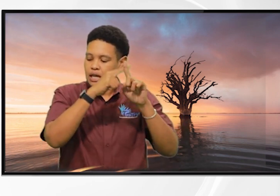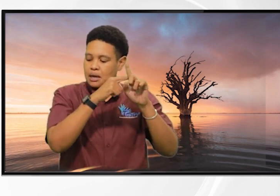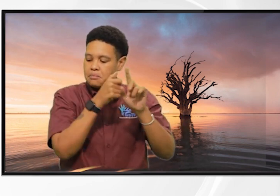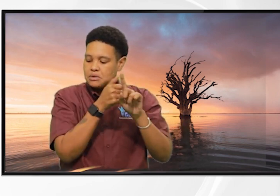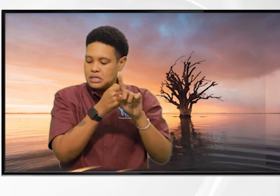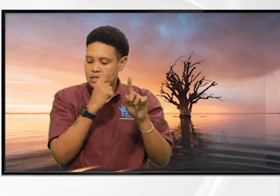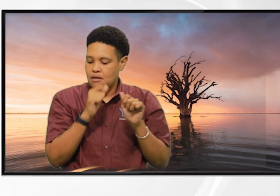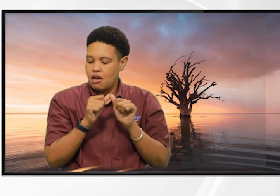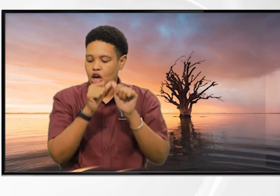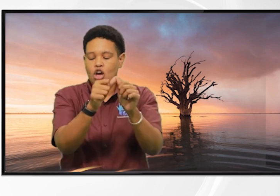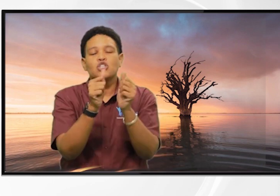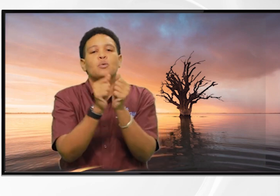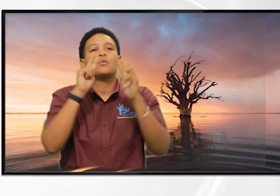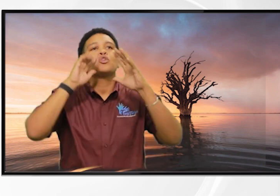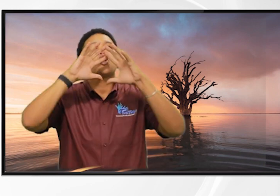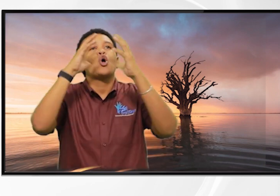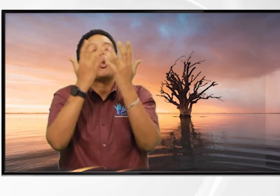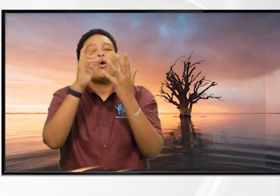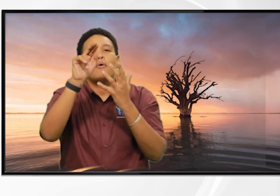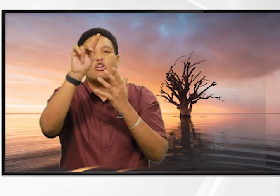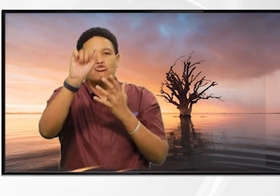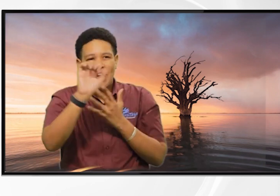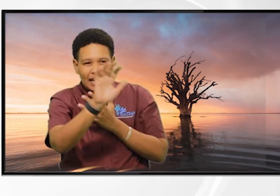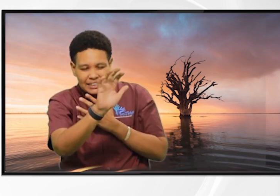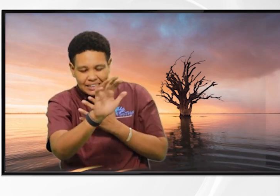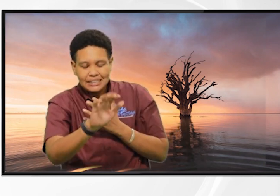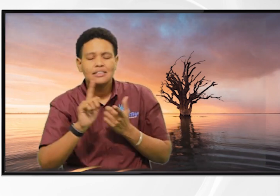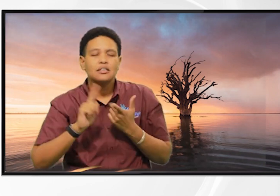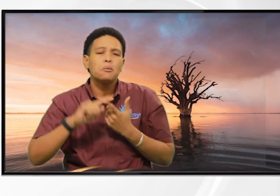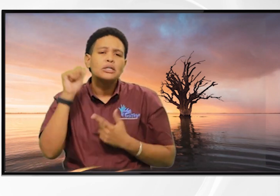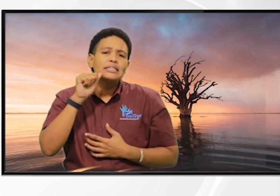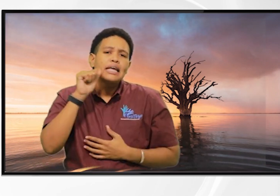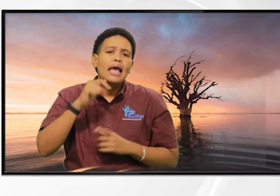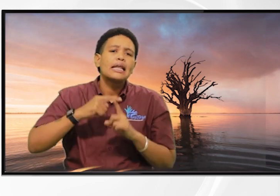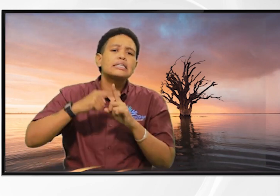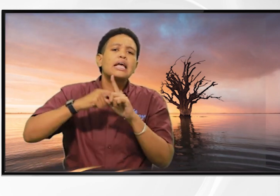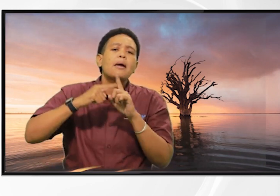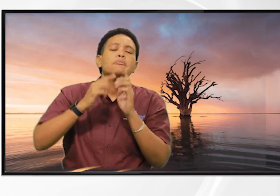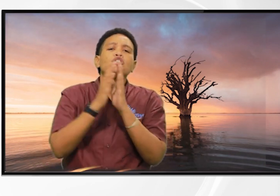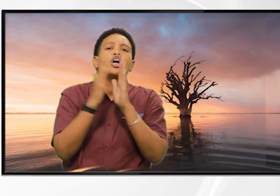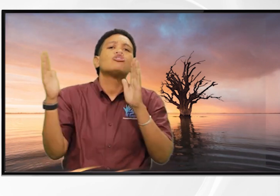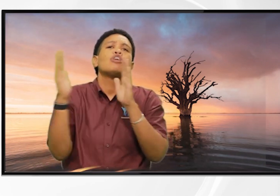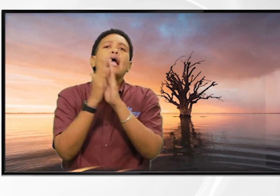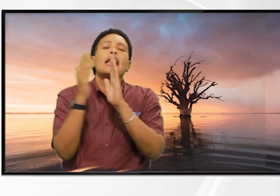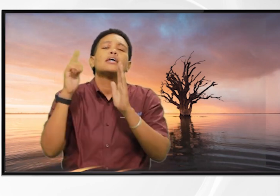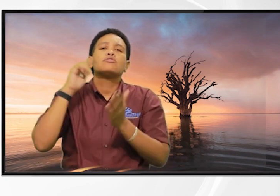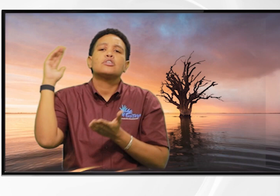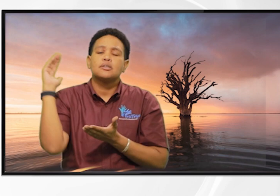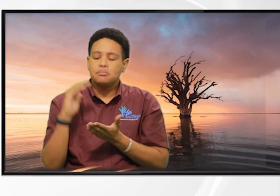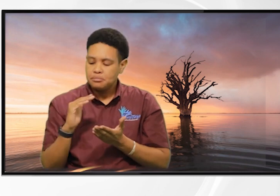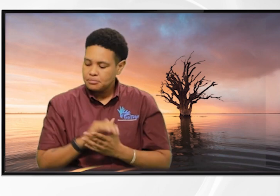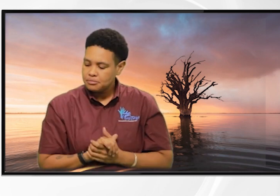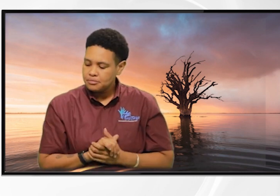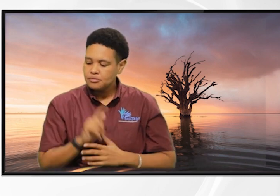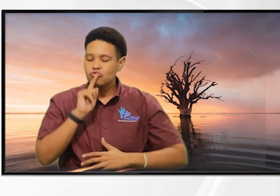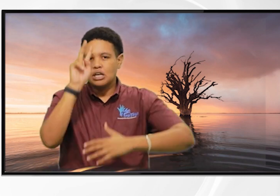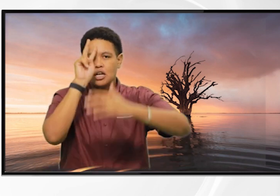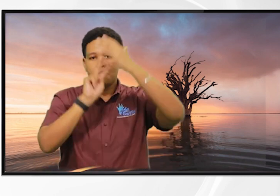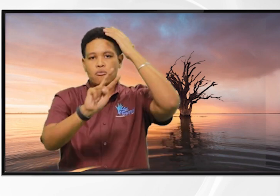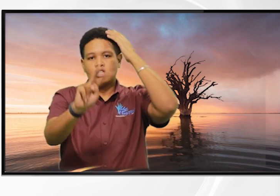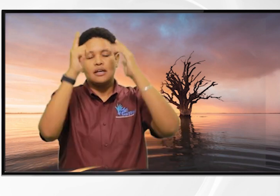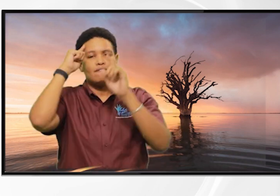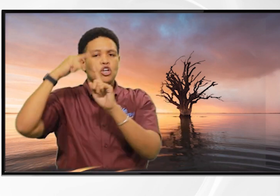are consistent with global rates, and daily temperature range has decreased. And the projection